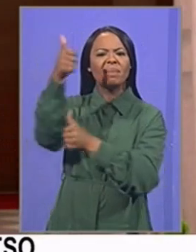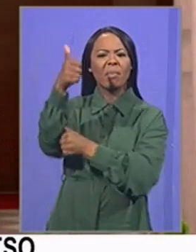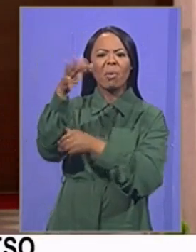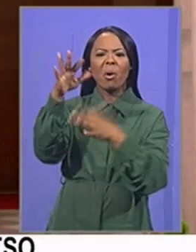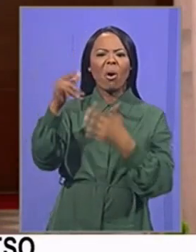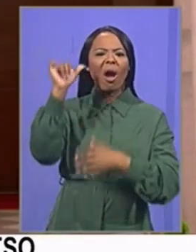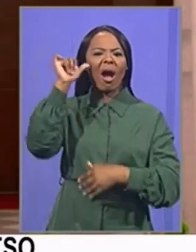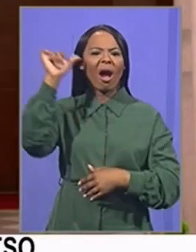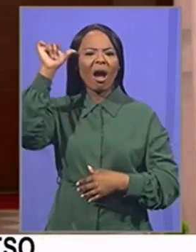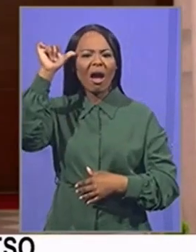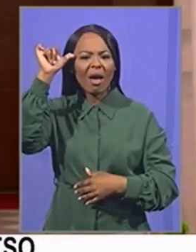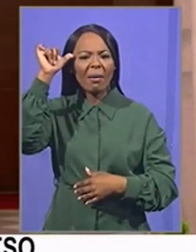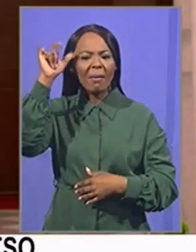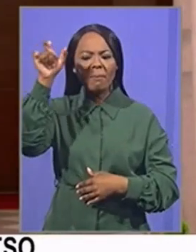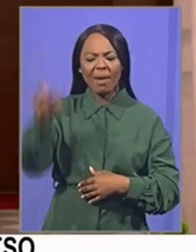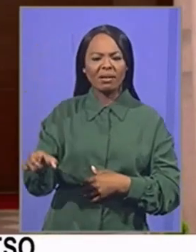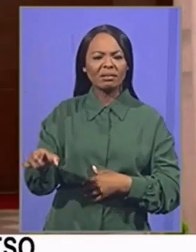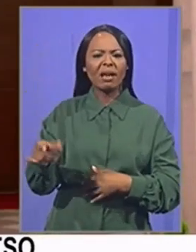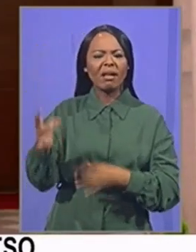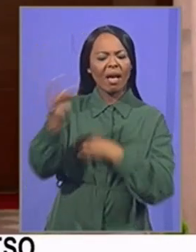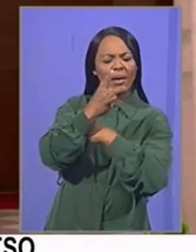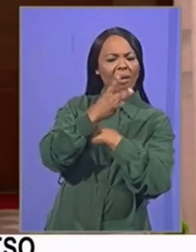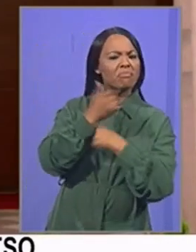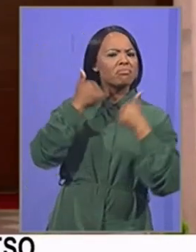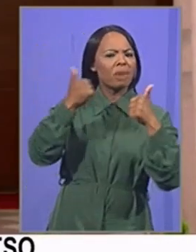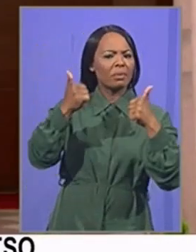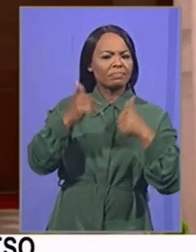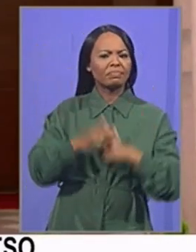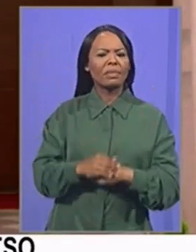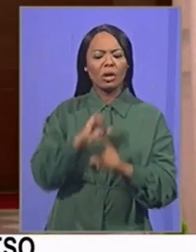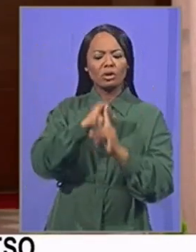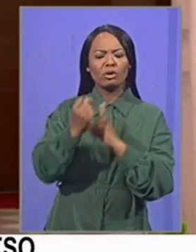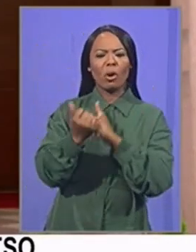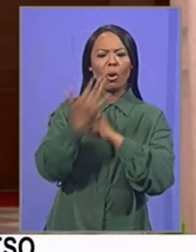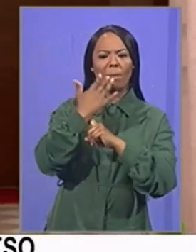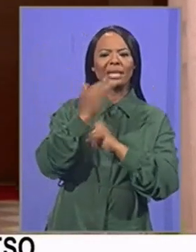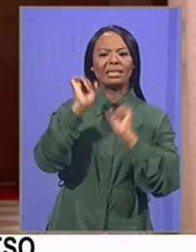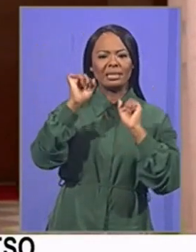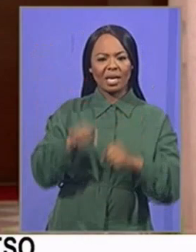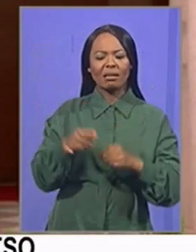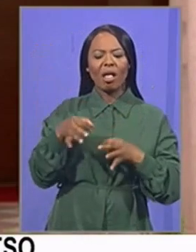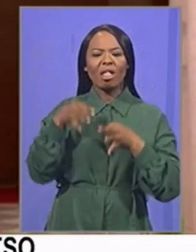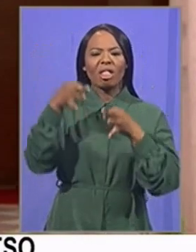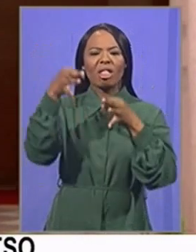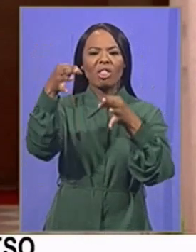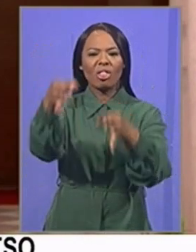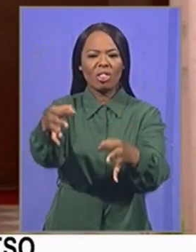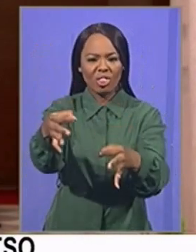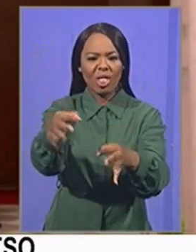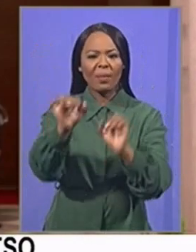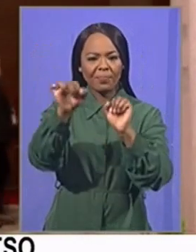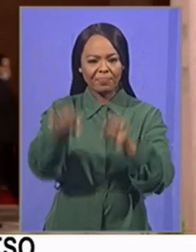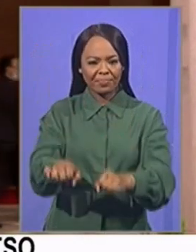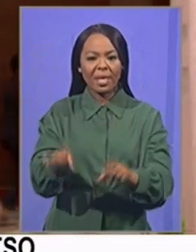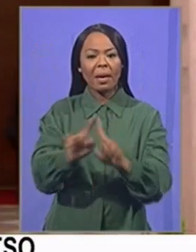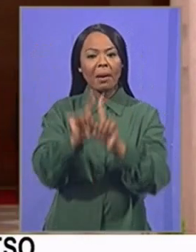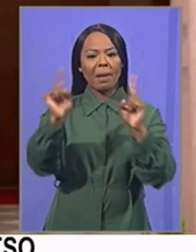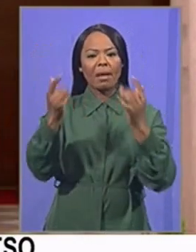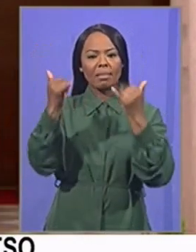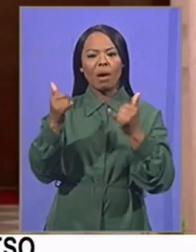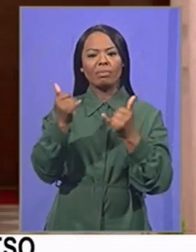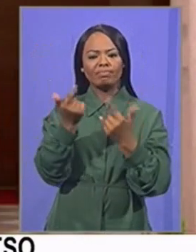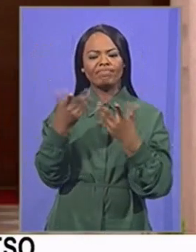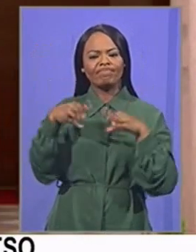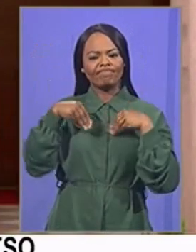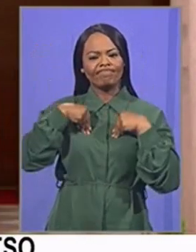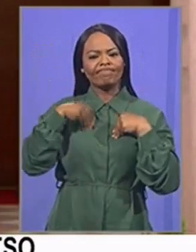country. With respect to the social compact, yes, there have been some delays. However, we will respectfully submit